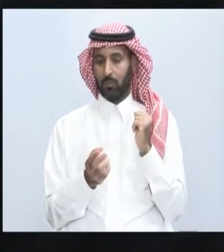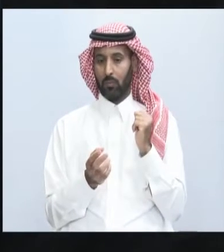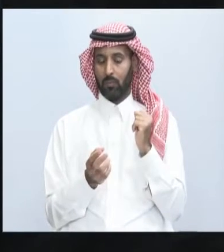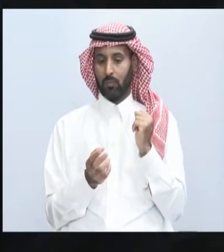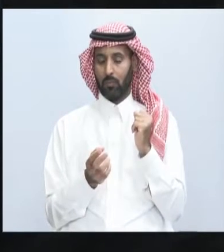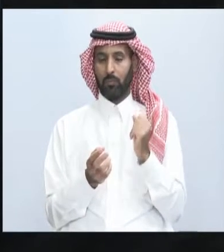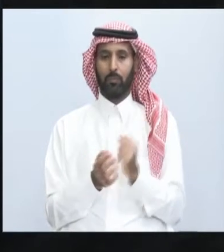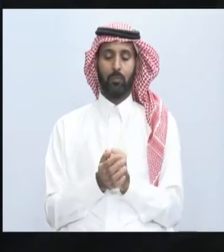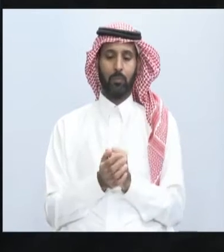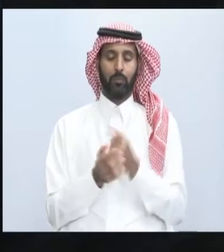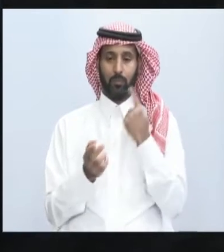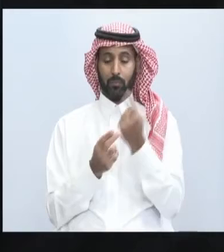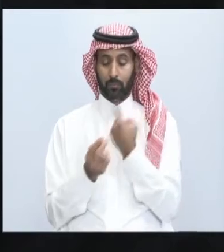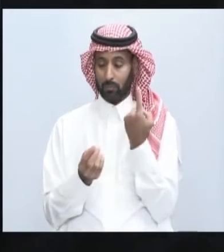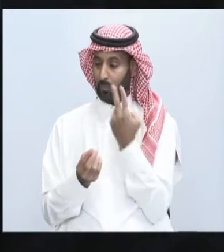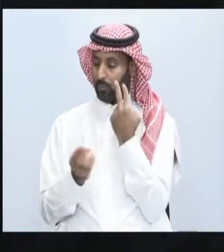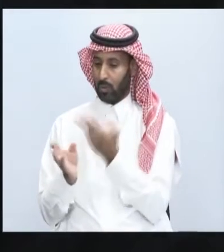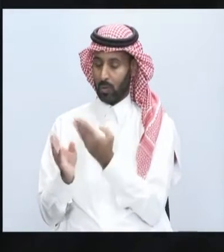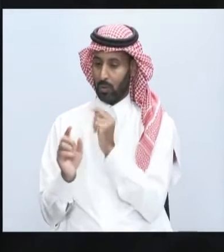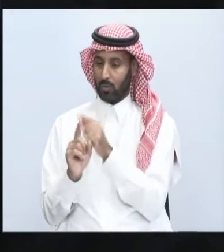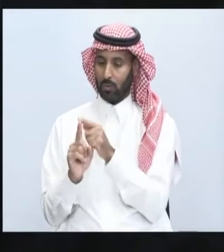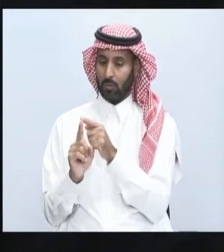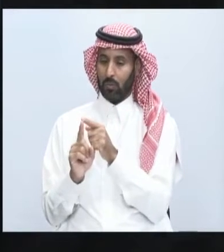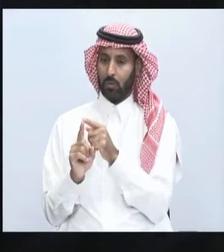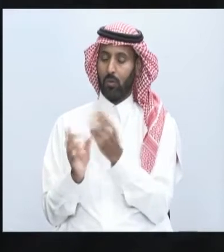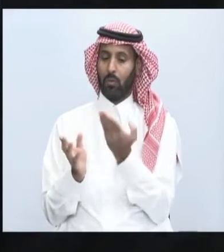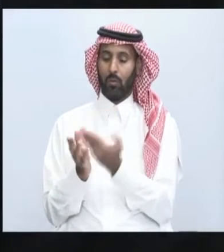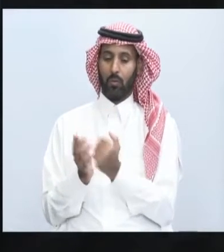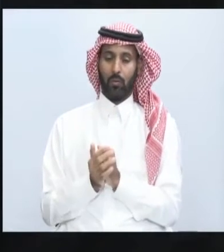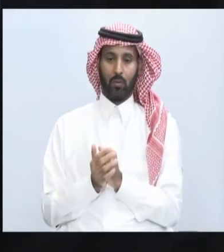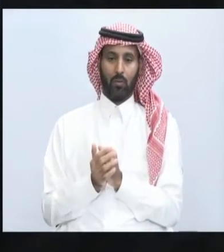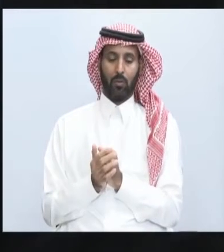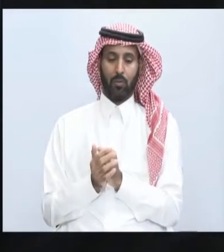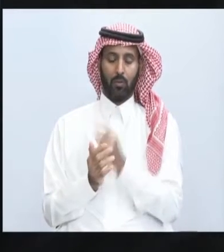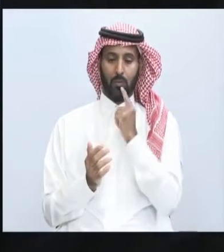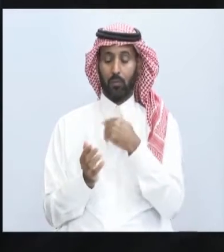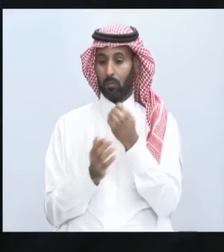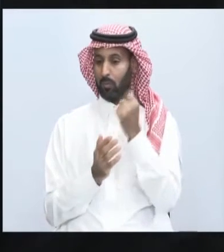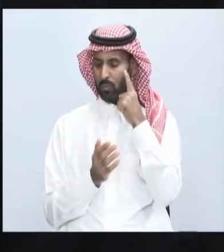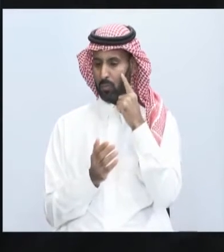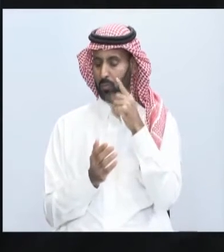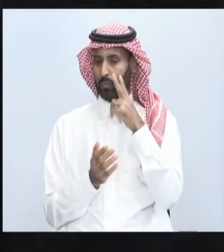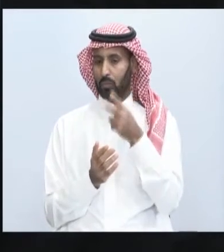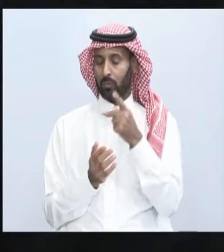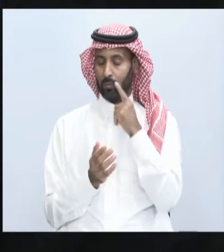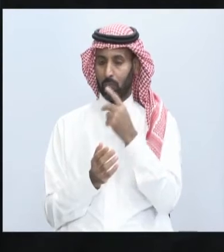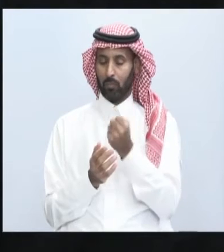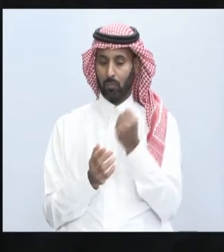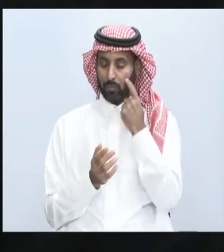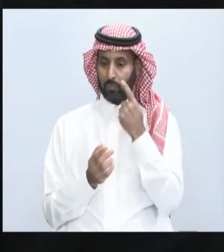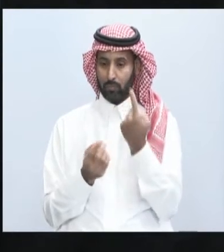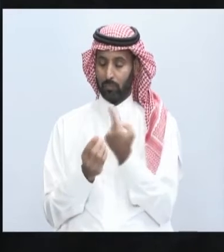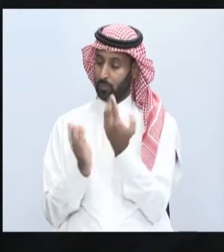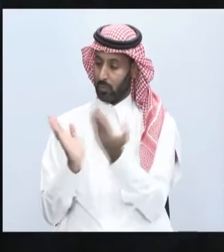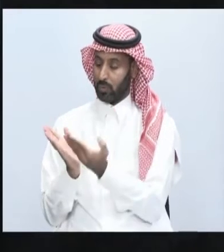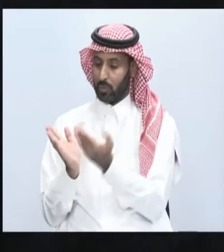to the tour guide instructions, and then also we will know or we will get introduced